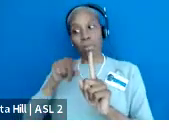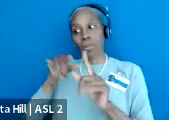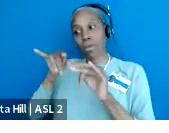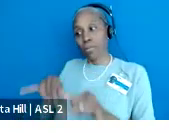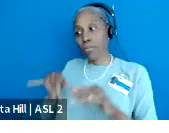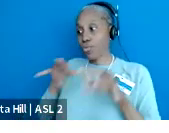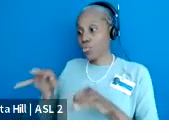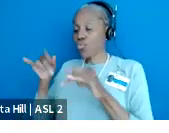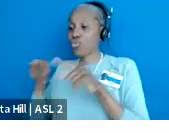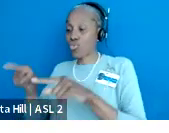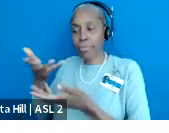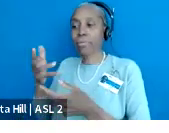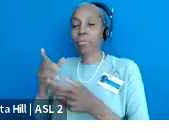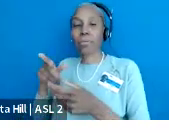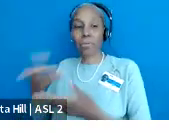the individuals.